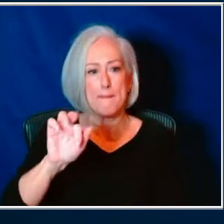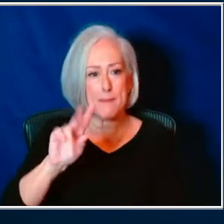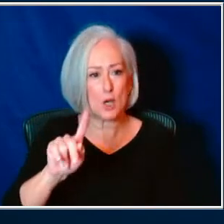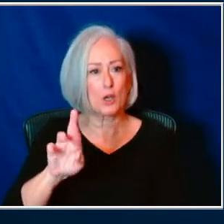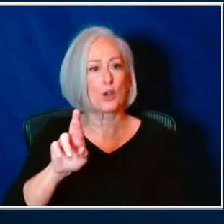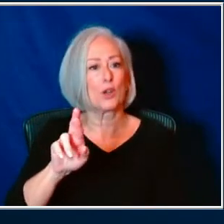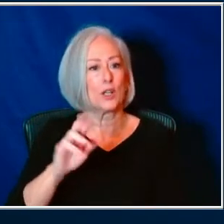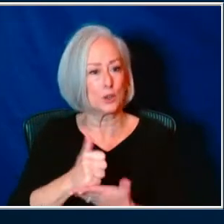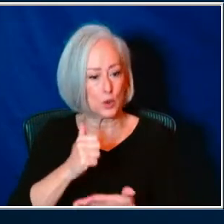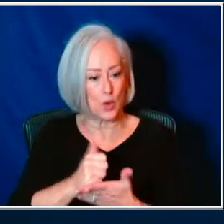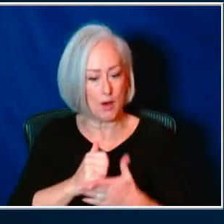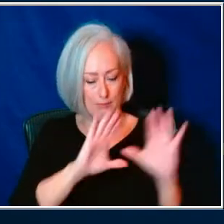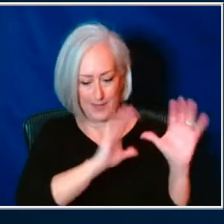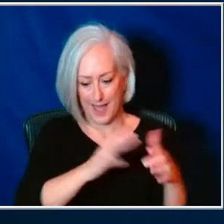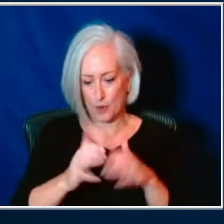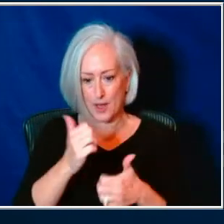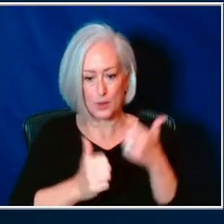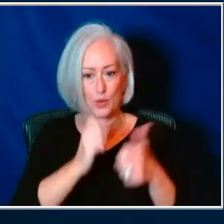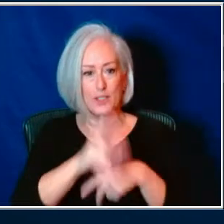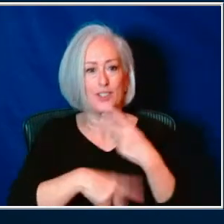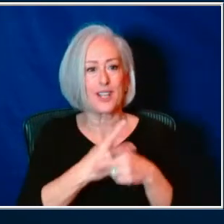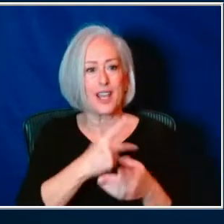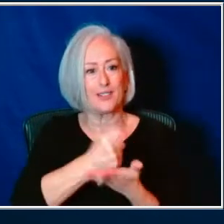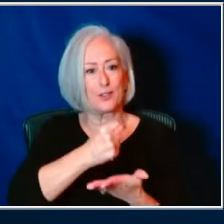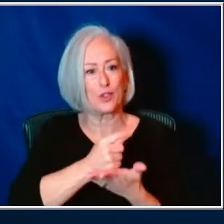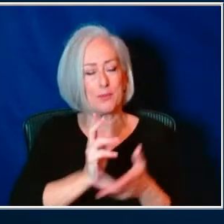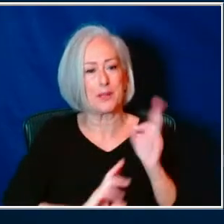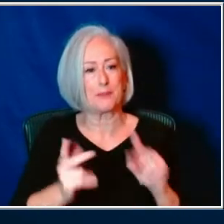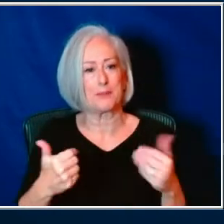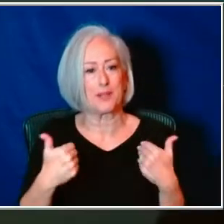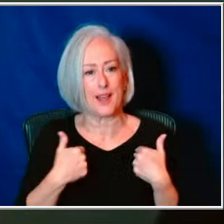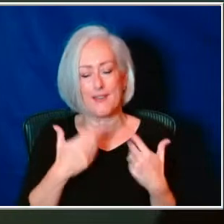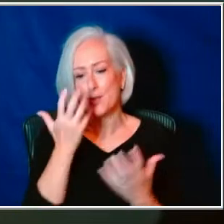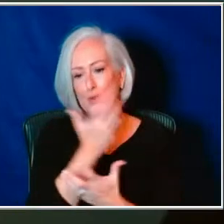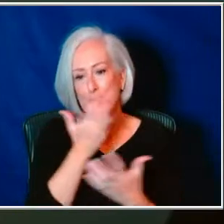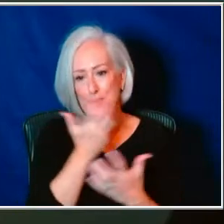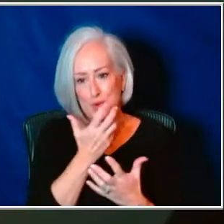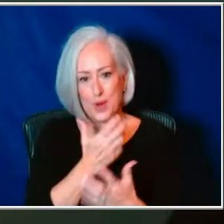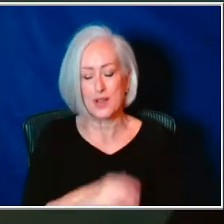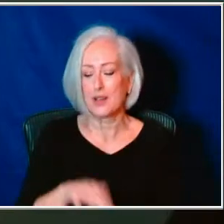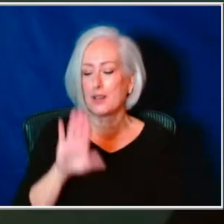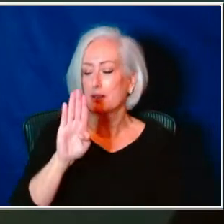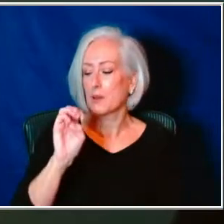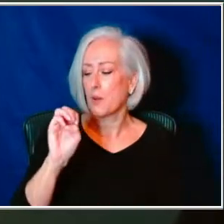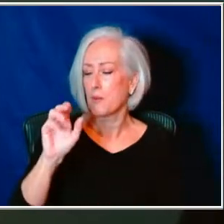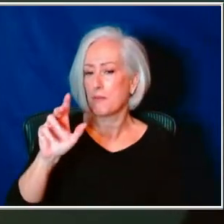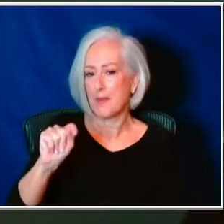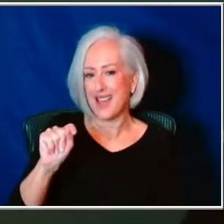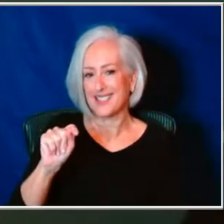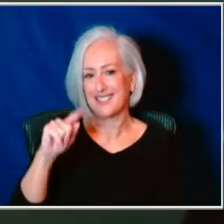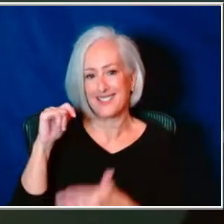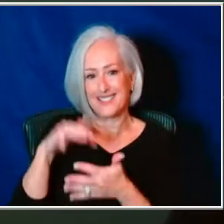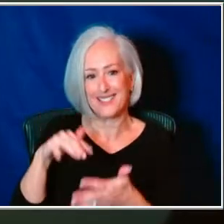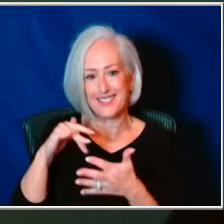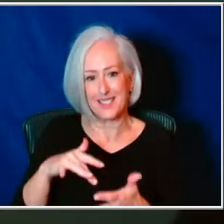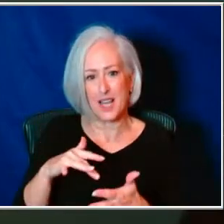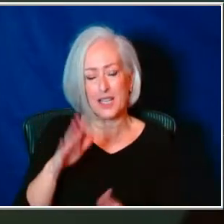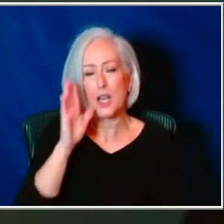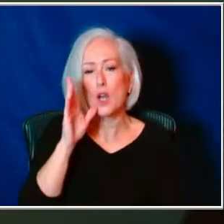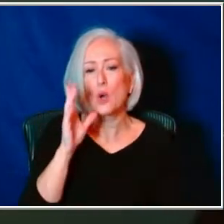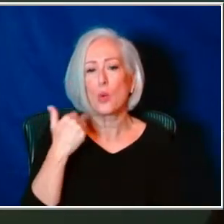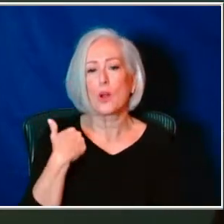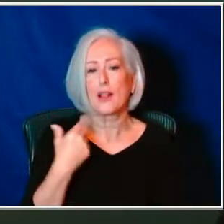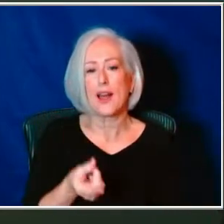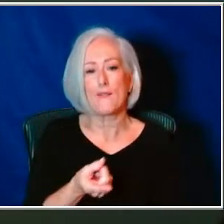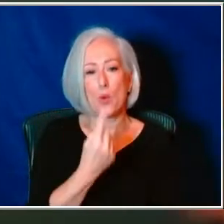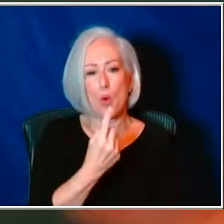of treatment people get. That is remarkable. So participants in the BEST trial are going to receive one or two of the following